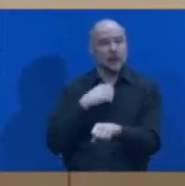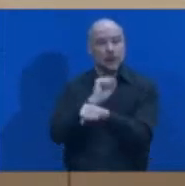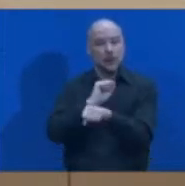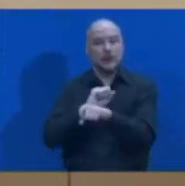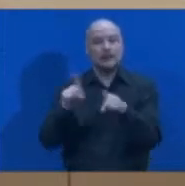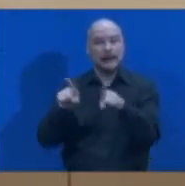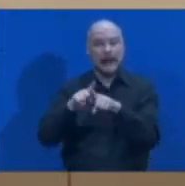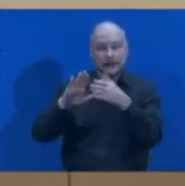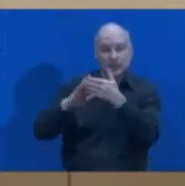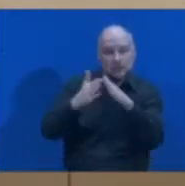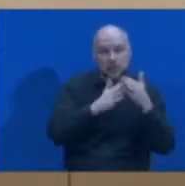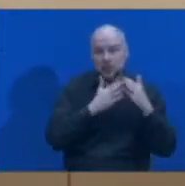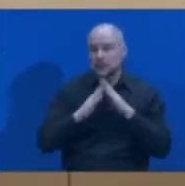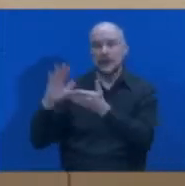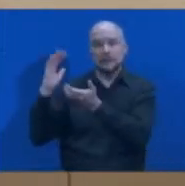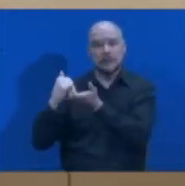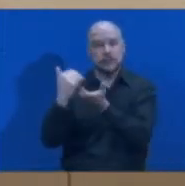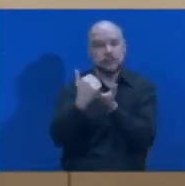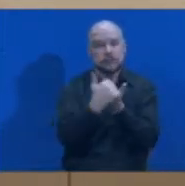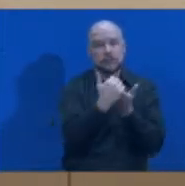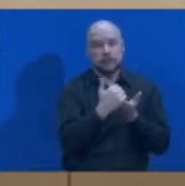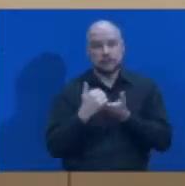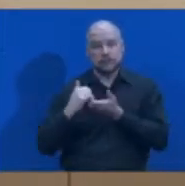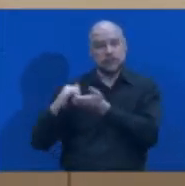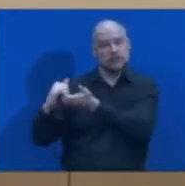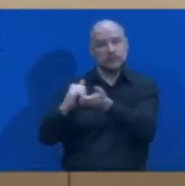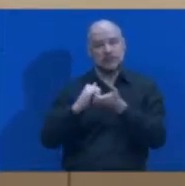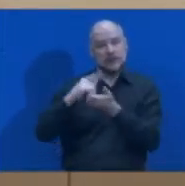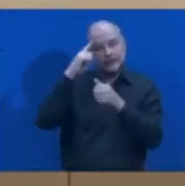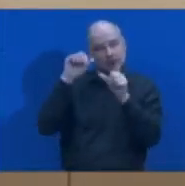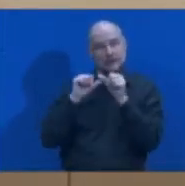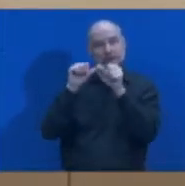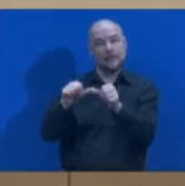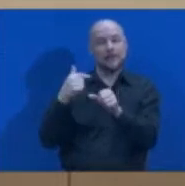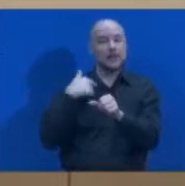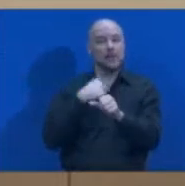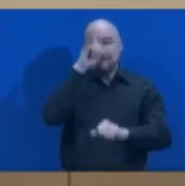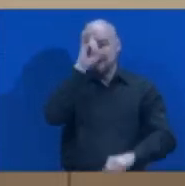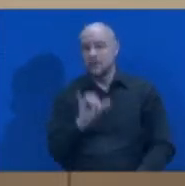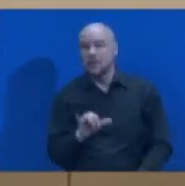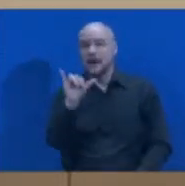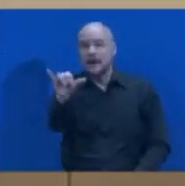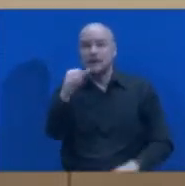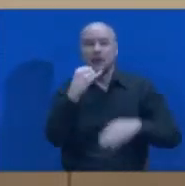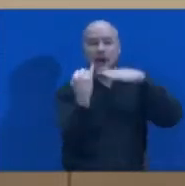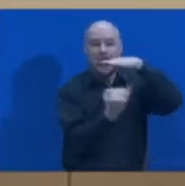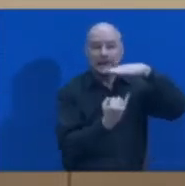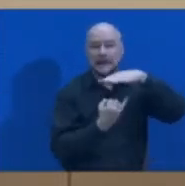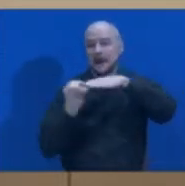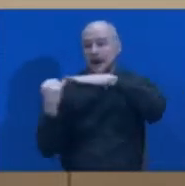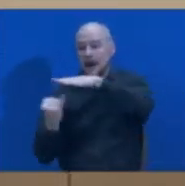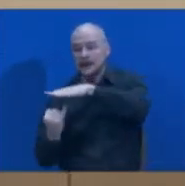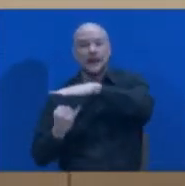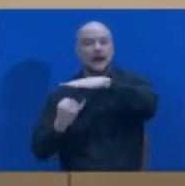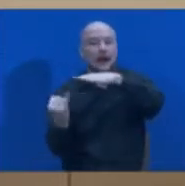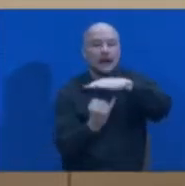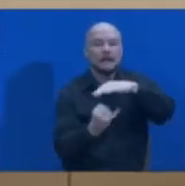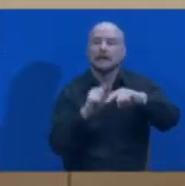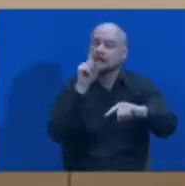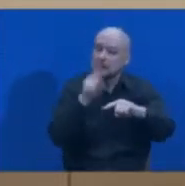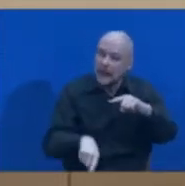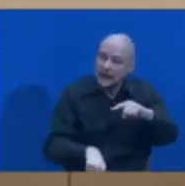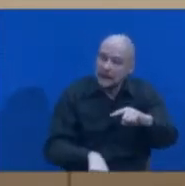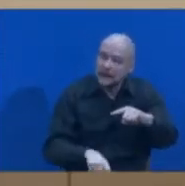community to manage this situation. We cannot continue forever to be isolated. We know that we